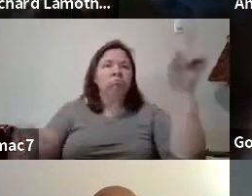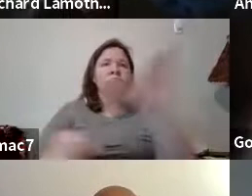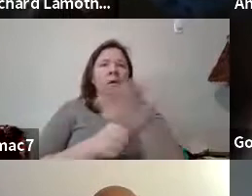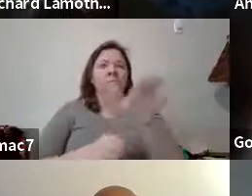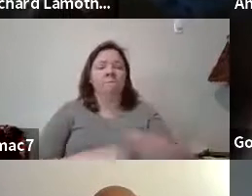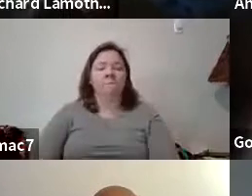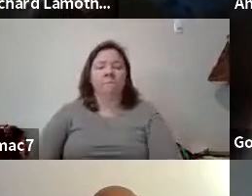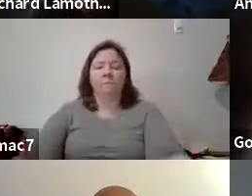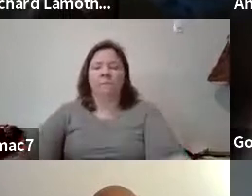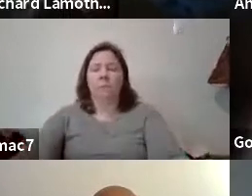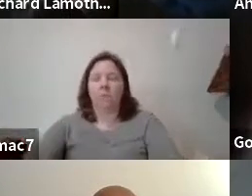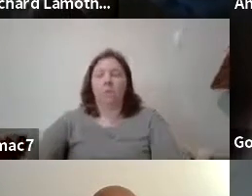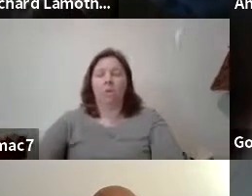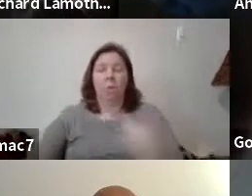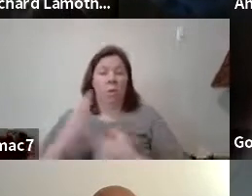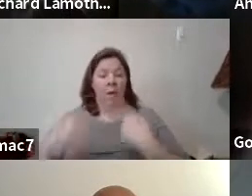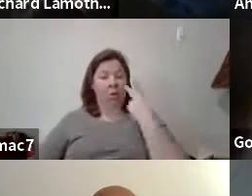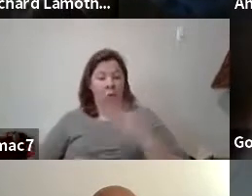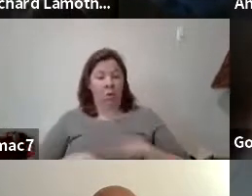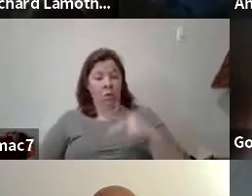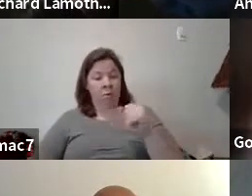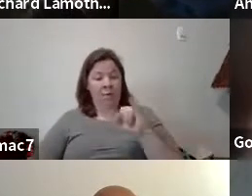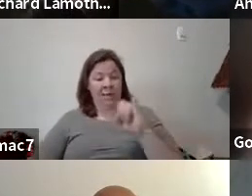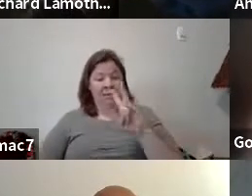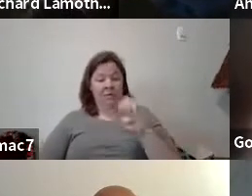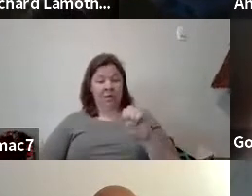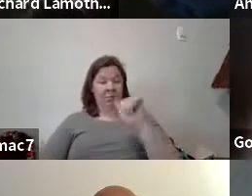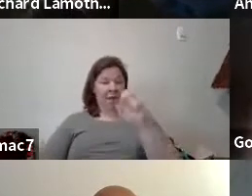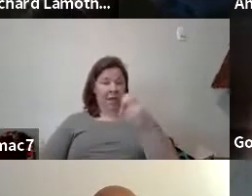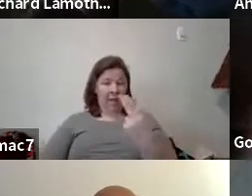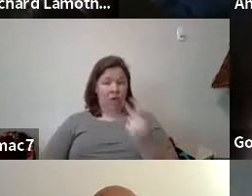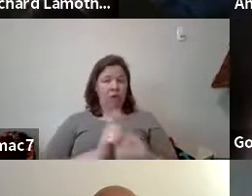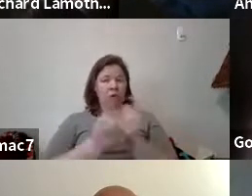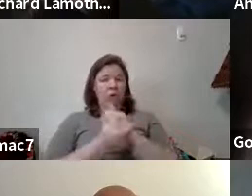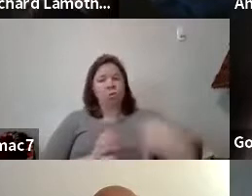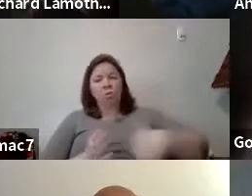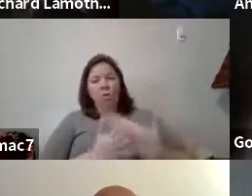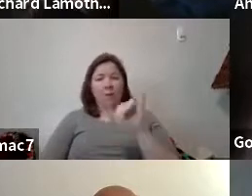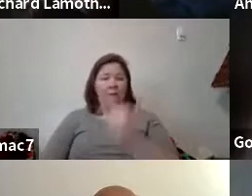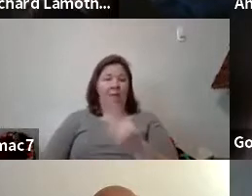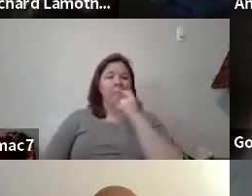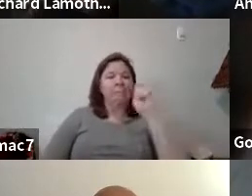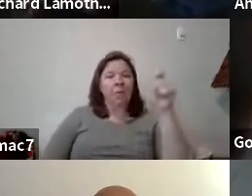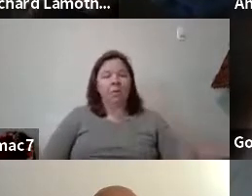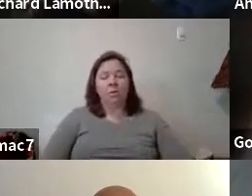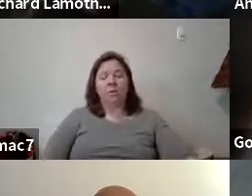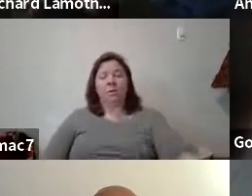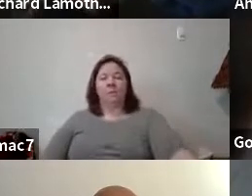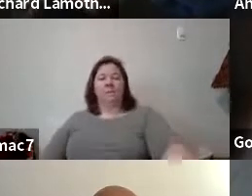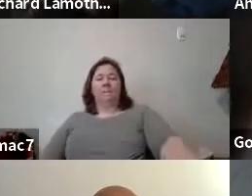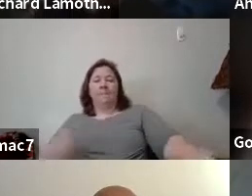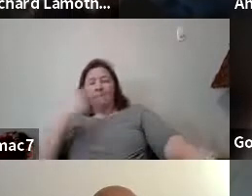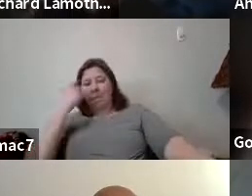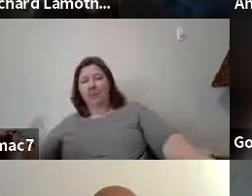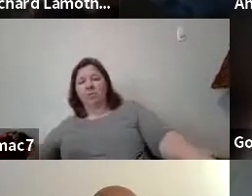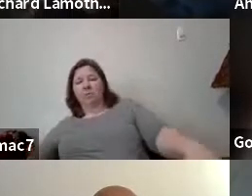So what I see with ONPASSIVE is that Ash has come along to change all of that, period, because he is a